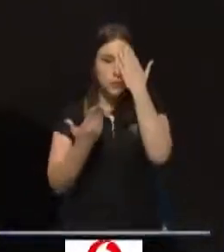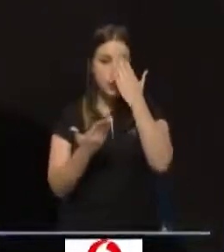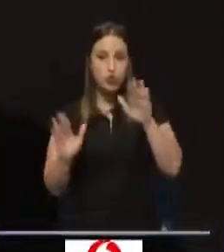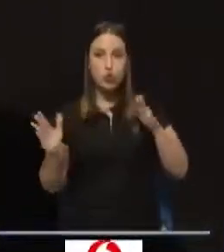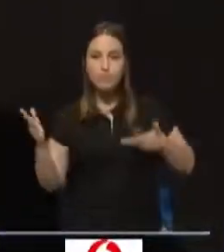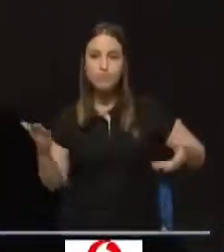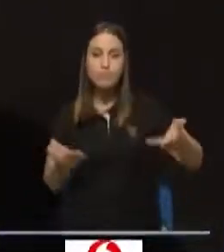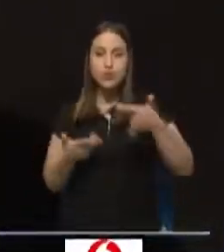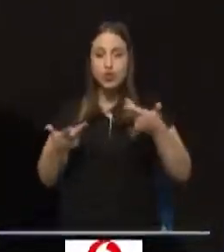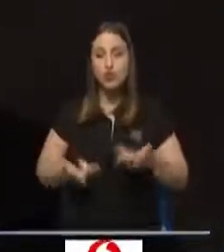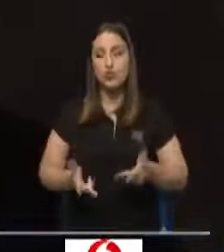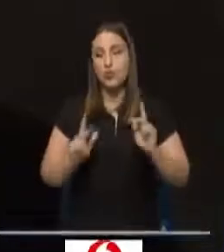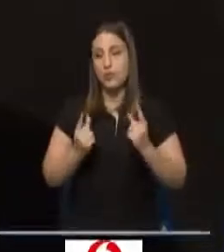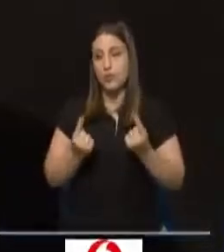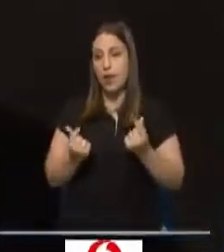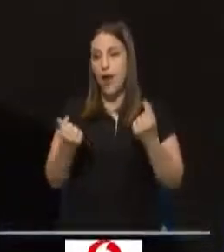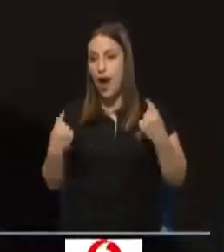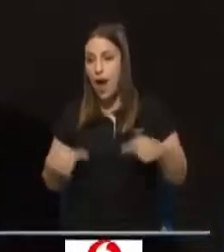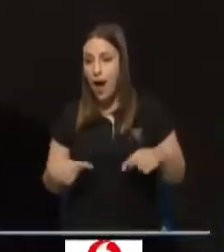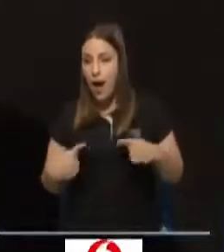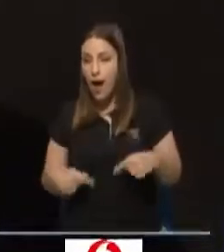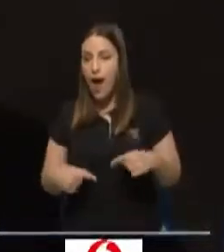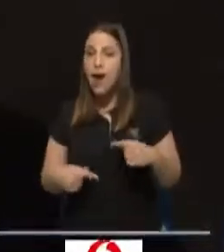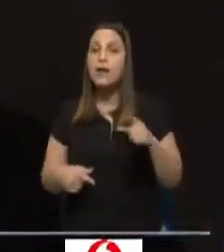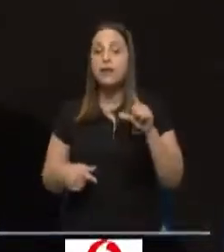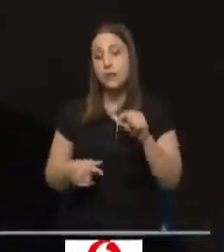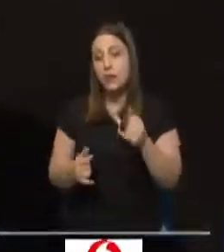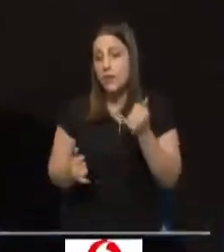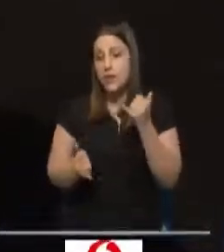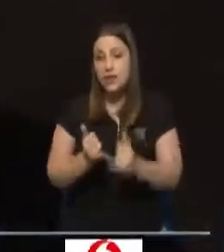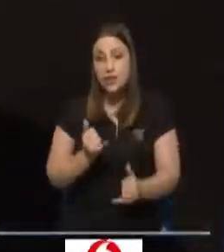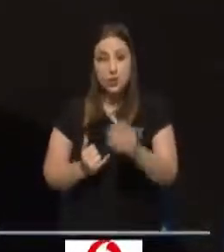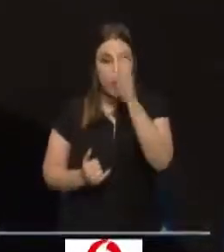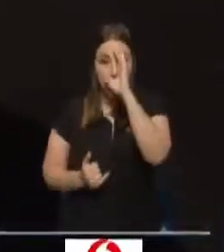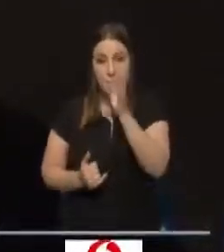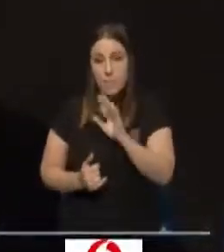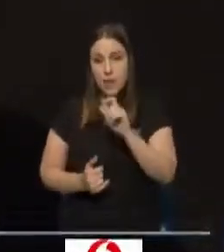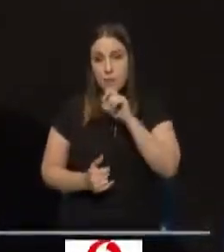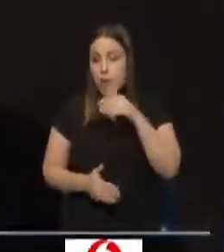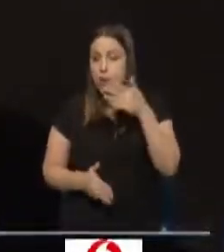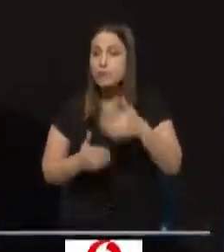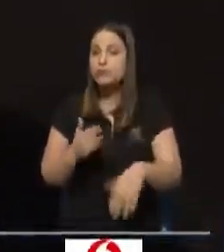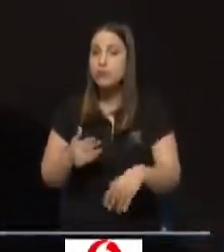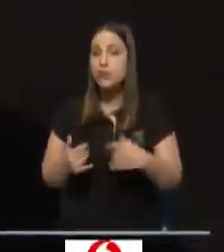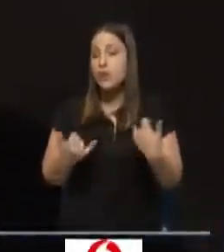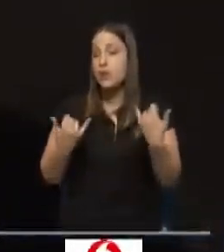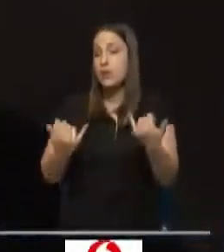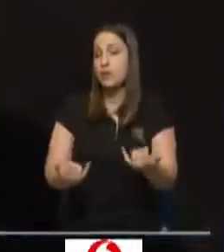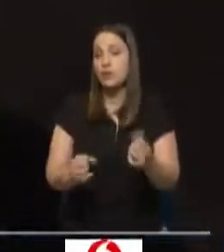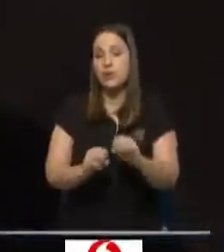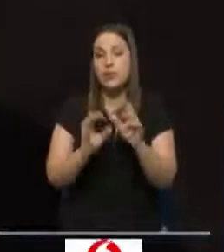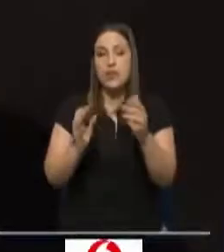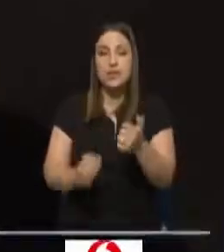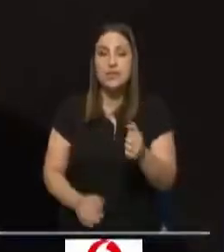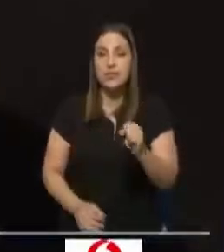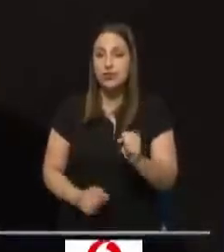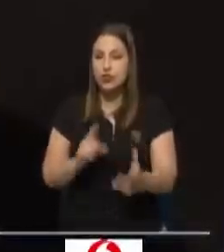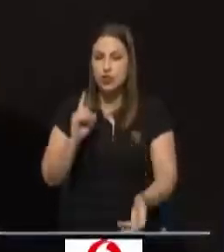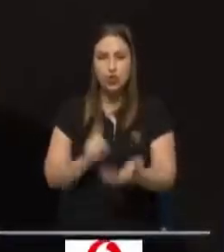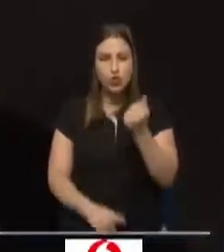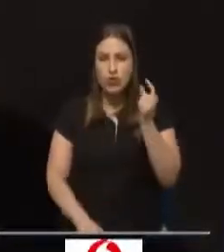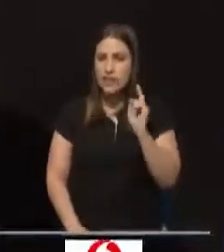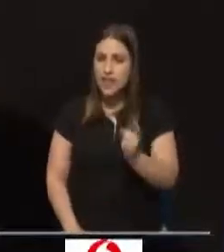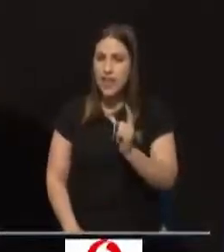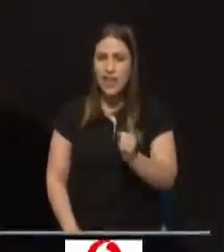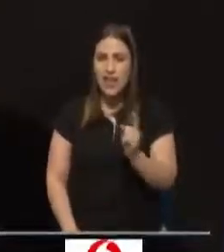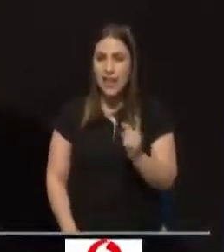have an openness for and the financial availability for, and we're going to take the risk to do this because it's 5G